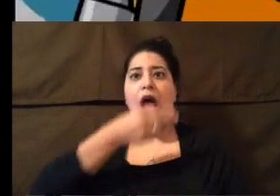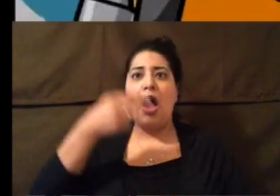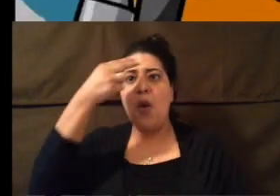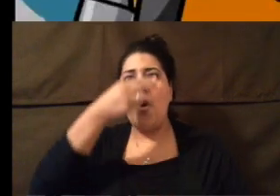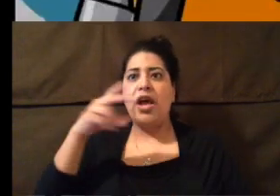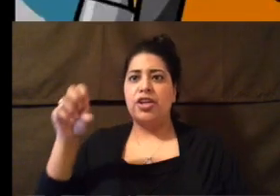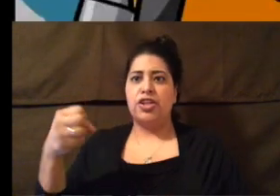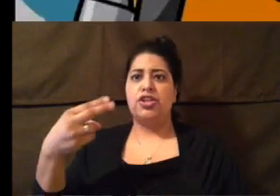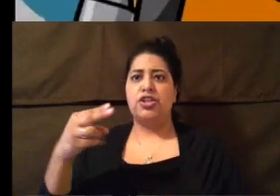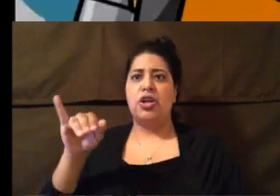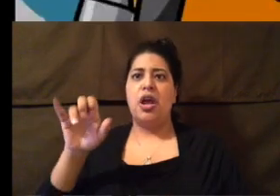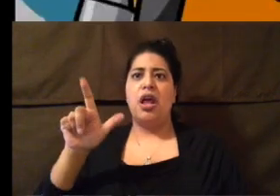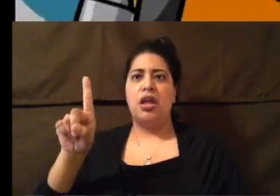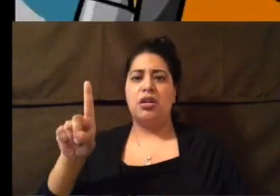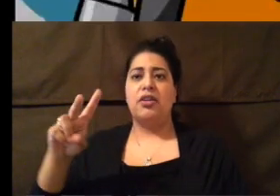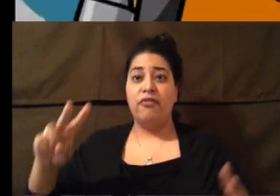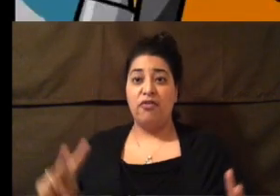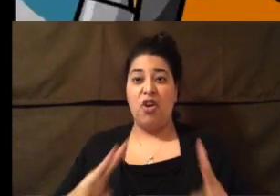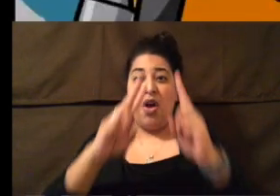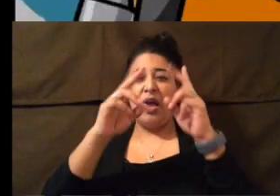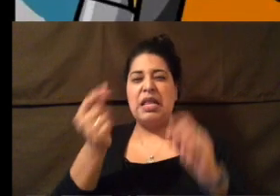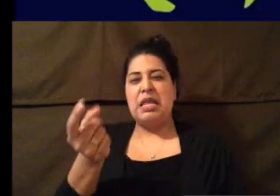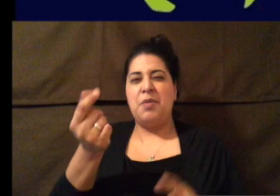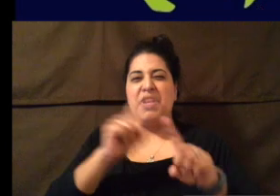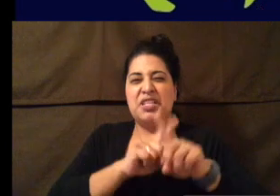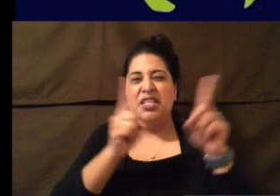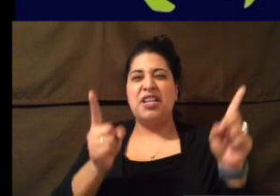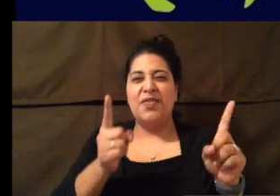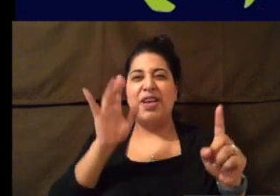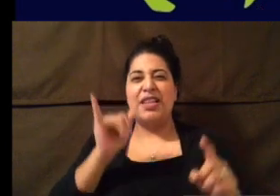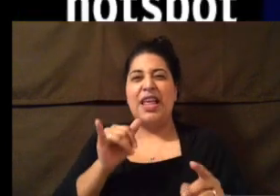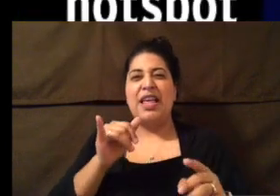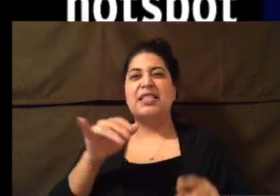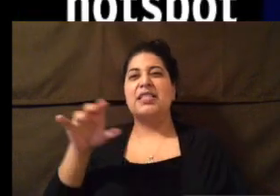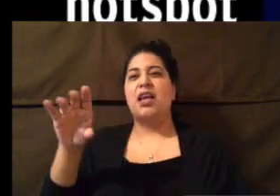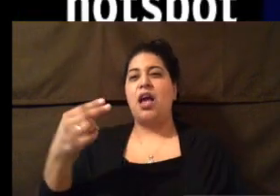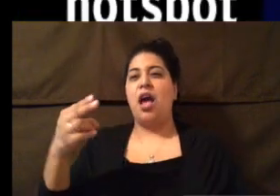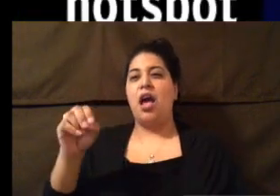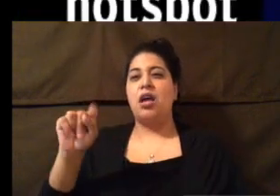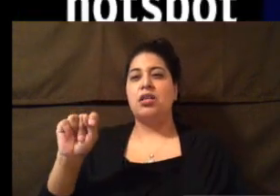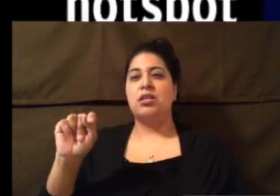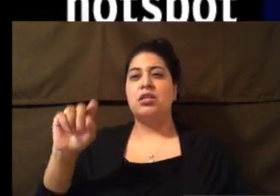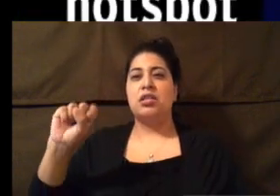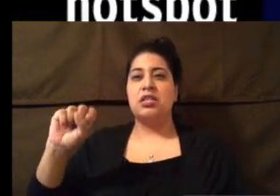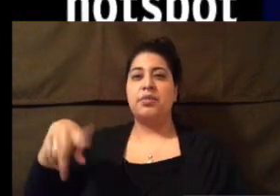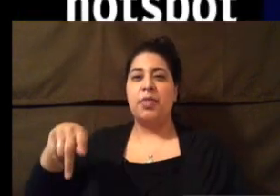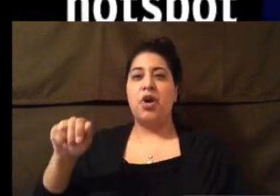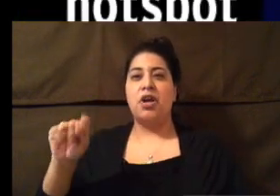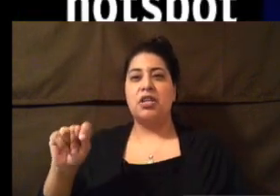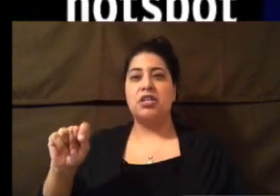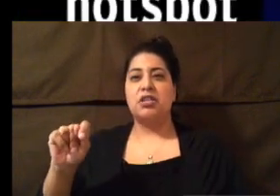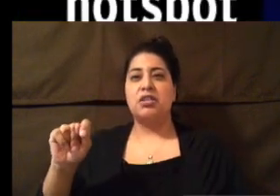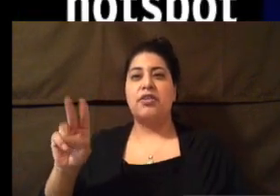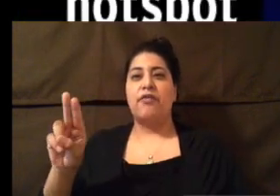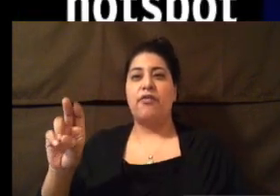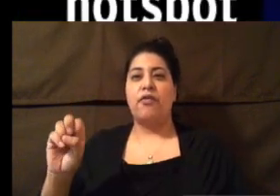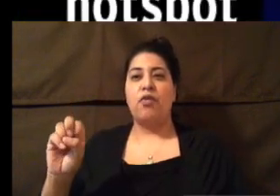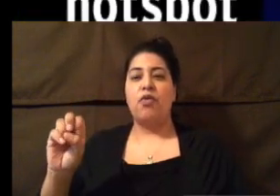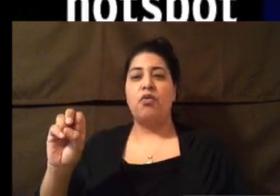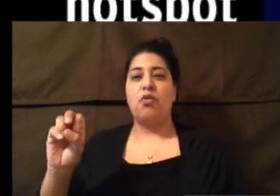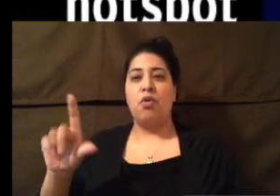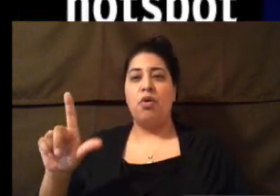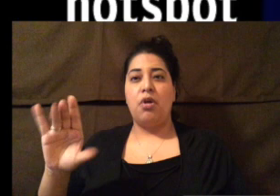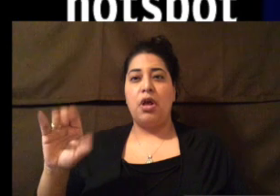Well, the Hawaiian shield volcano is a little different. It's an example of hotspot volcanism, which happens far away from